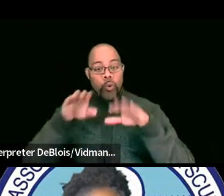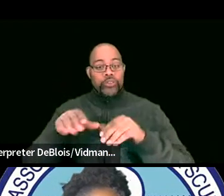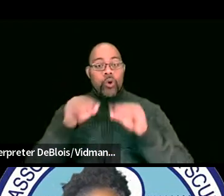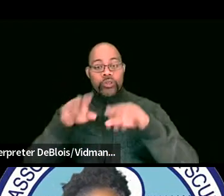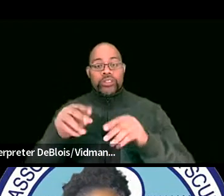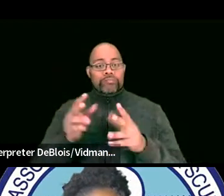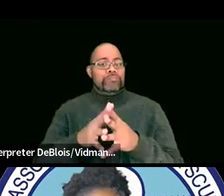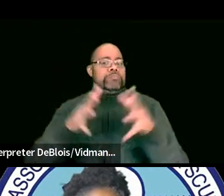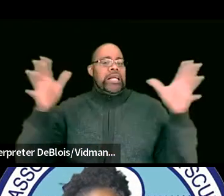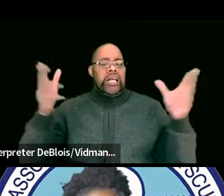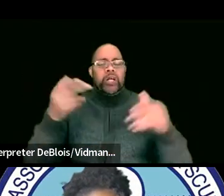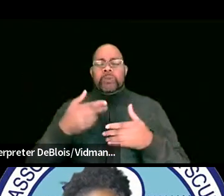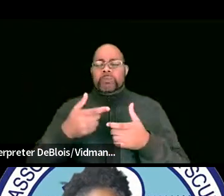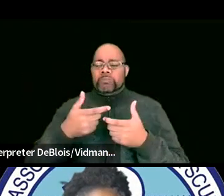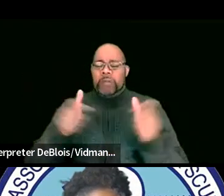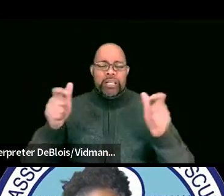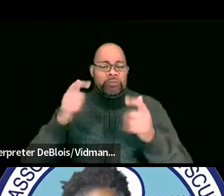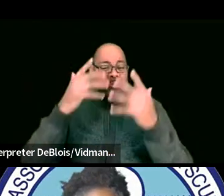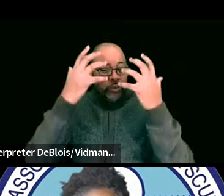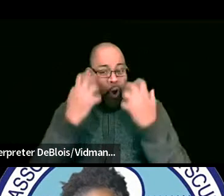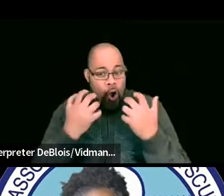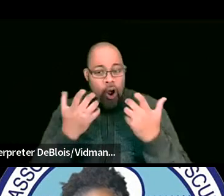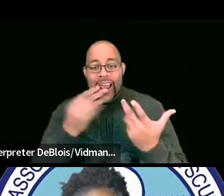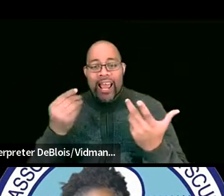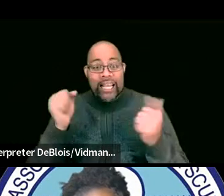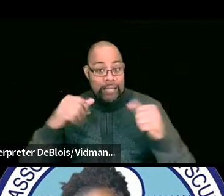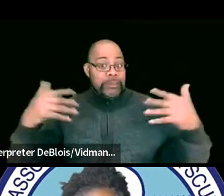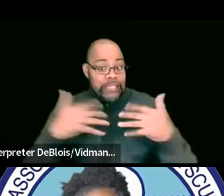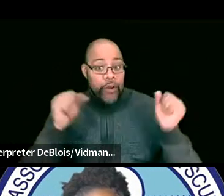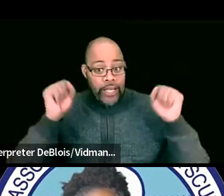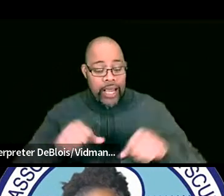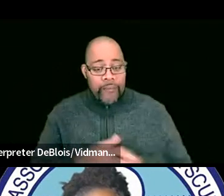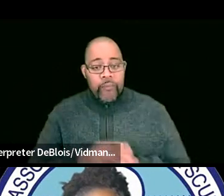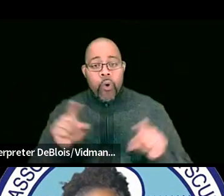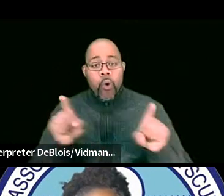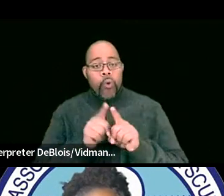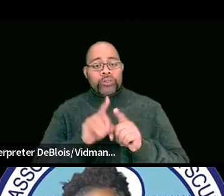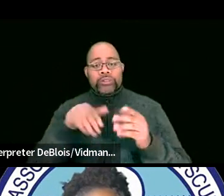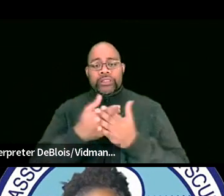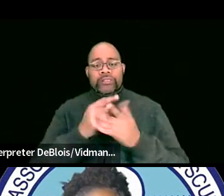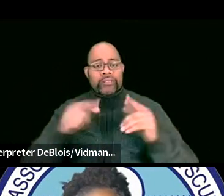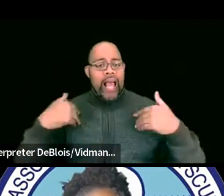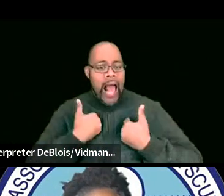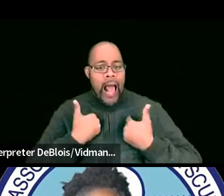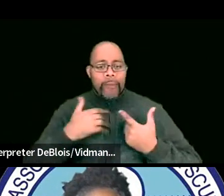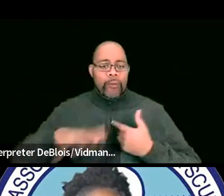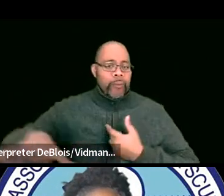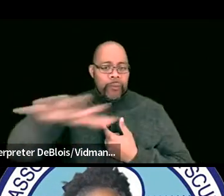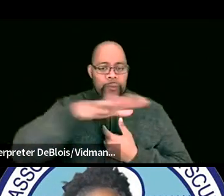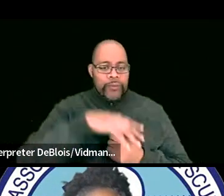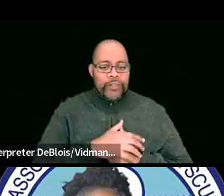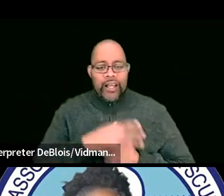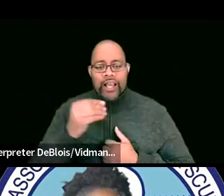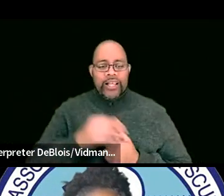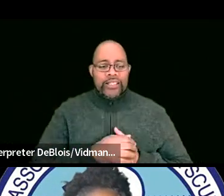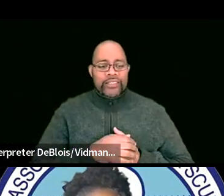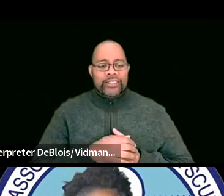is vast. It's huge, it's big, it's dark, and it can be scary. There's all sorts of animals and creatures down there,